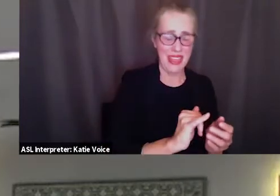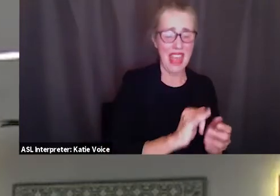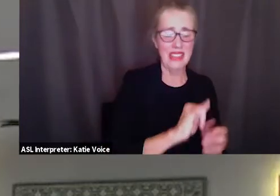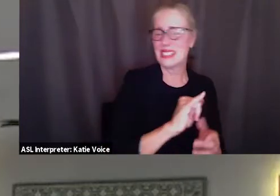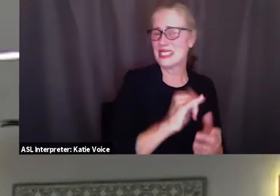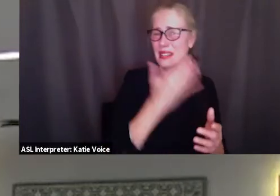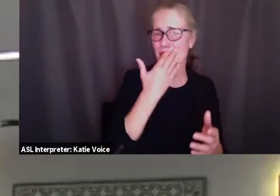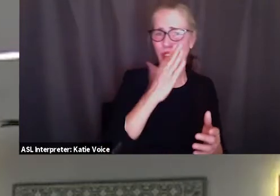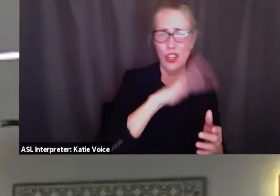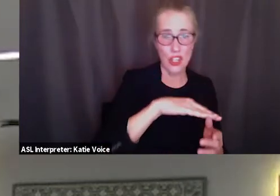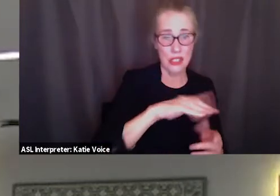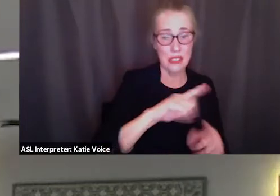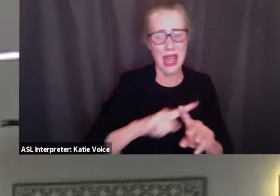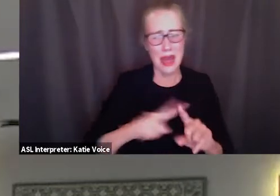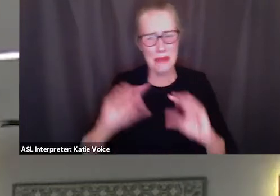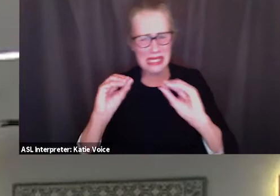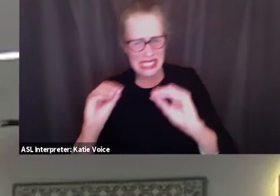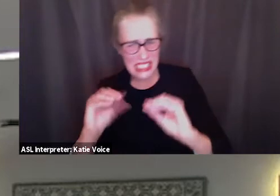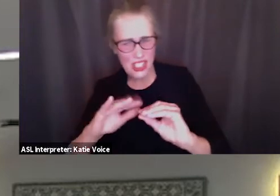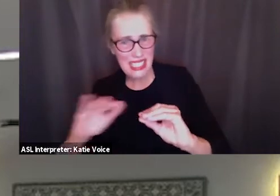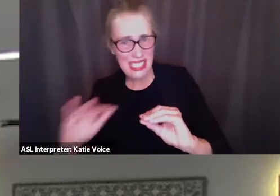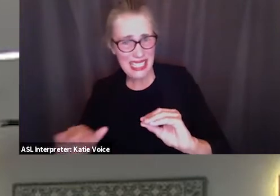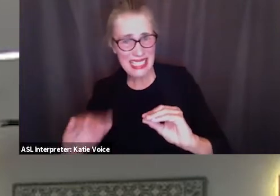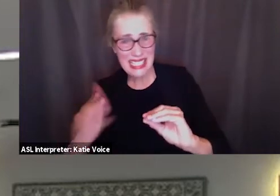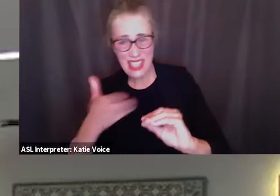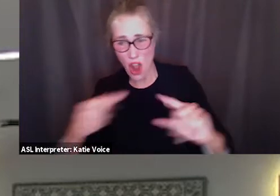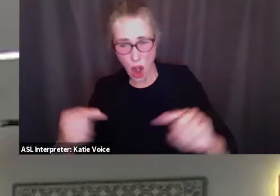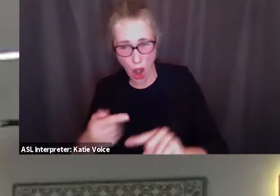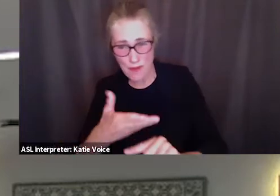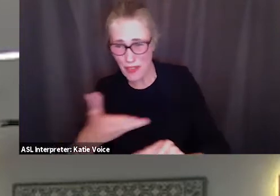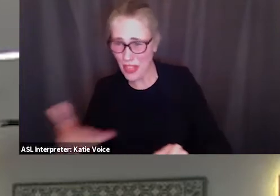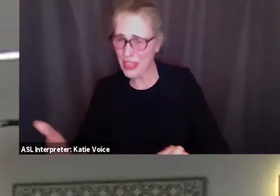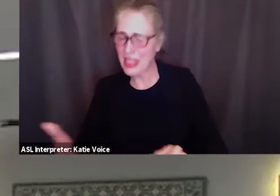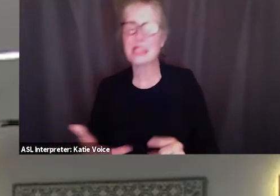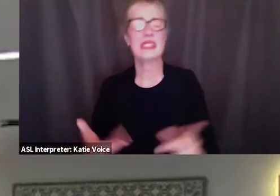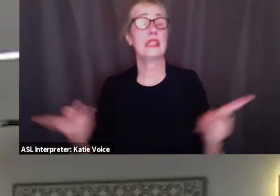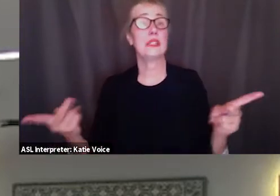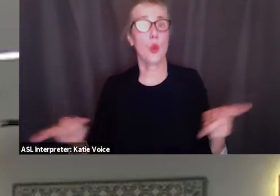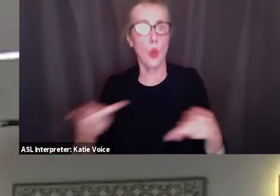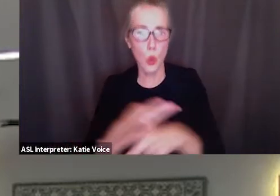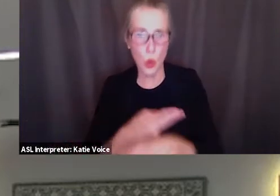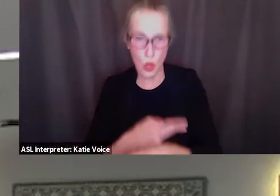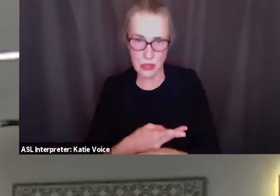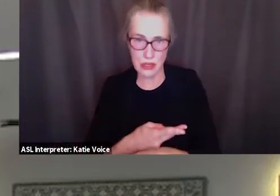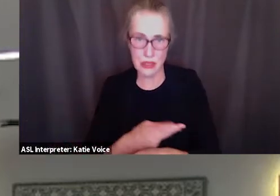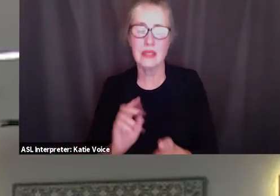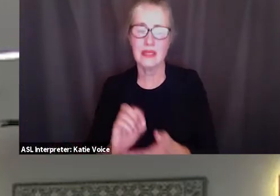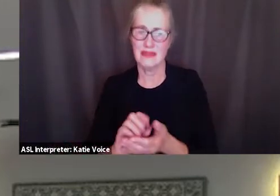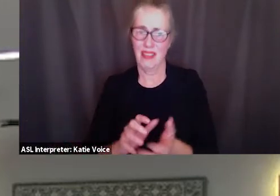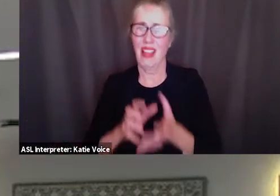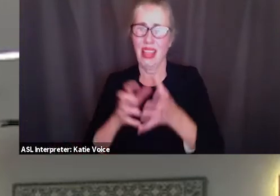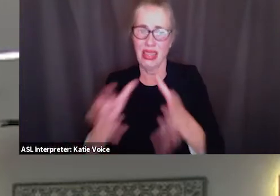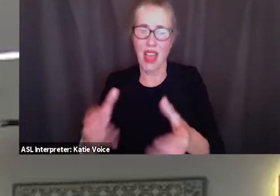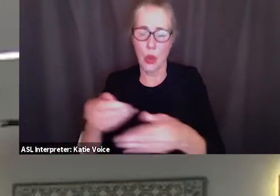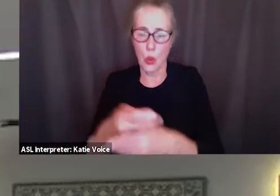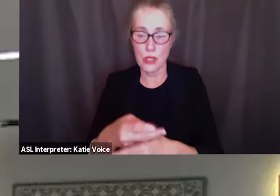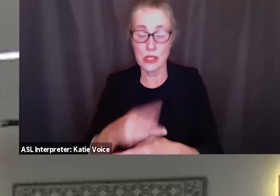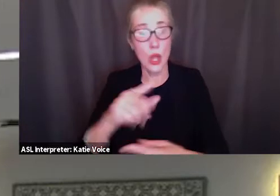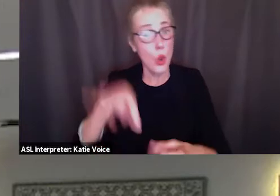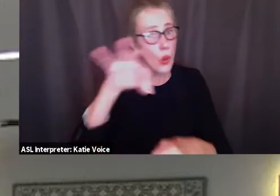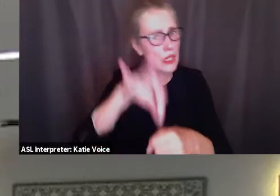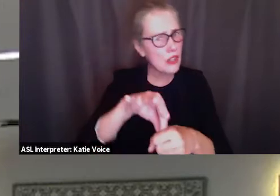disservice and is a million times worse. When you vote, ask yourself, do I know this